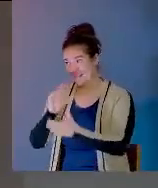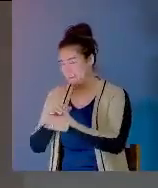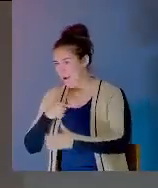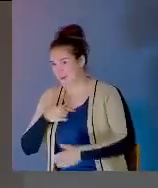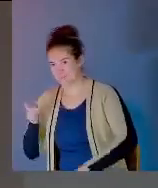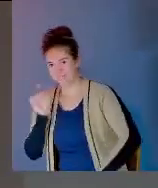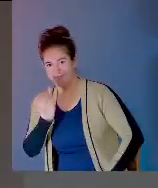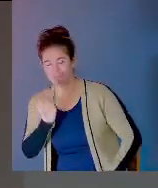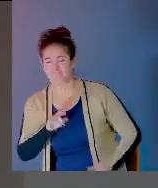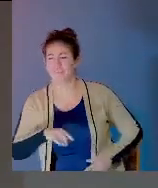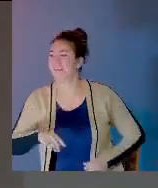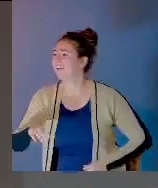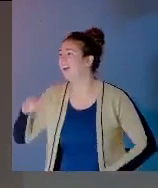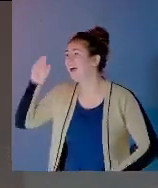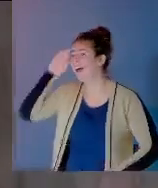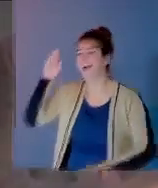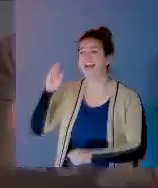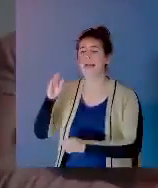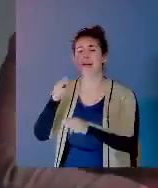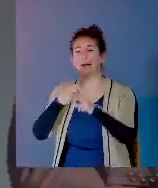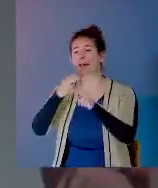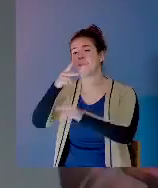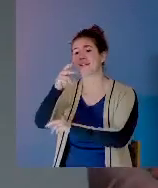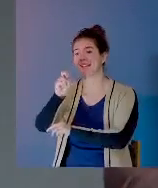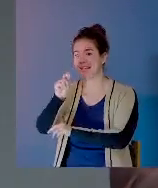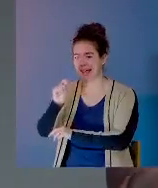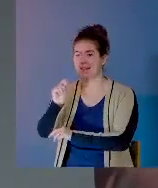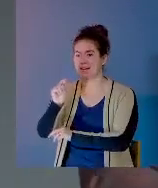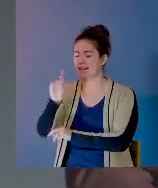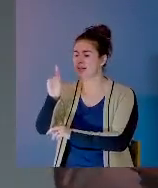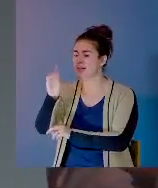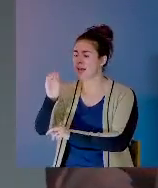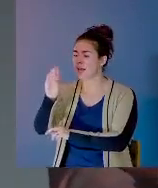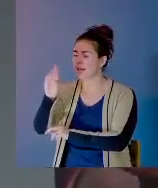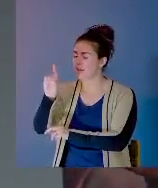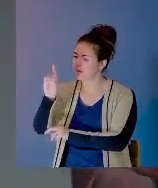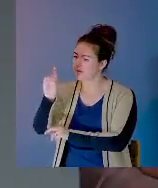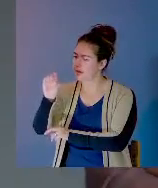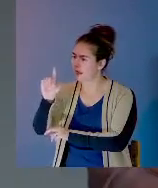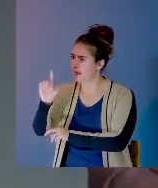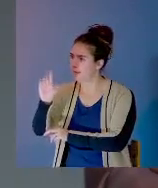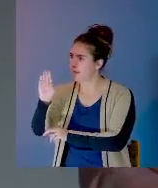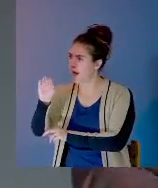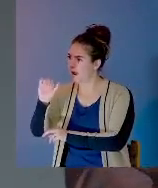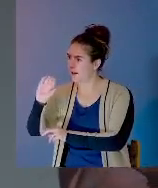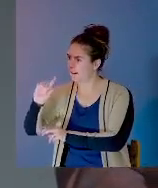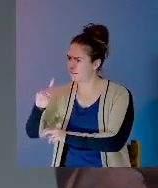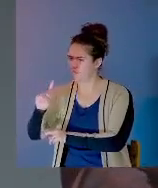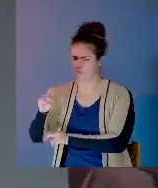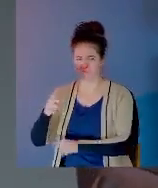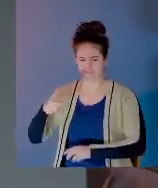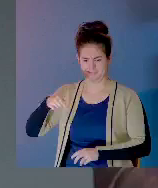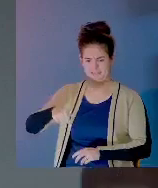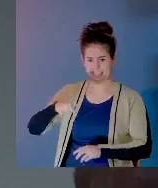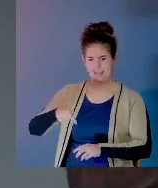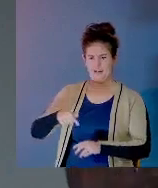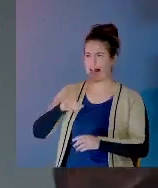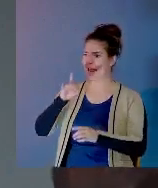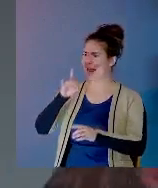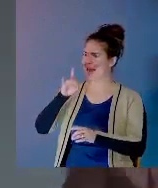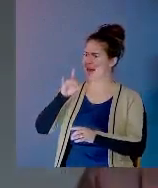Hi, everyone. I'm Ken Dettelbach. I'm, 8 years in the church now, 9 years.